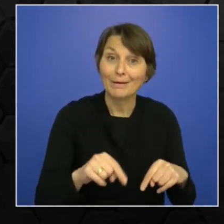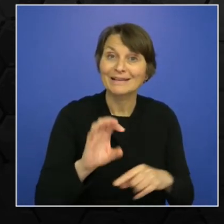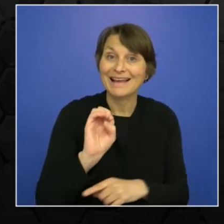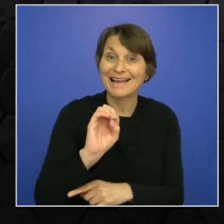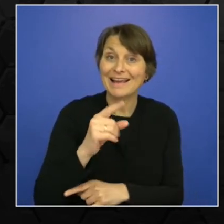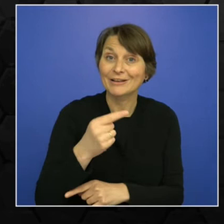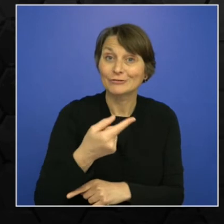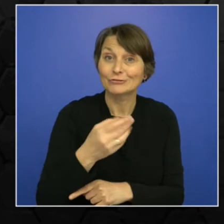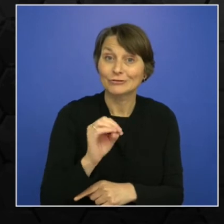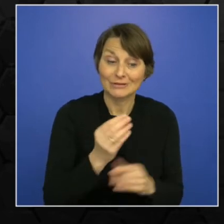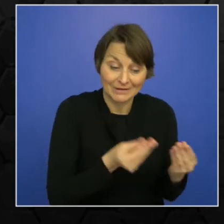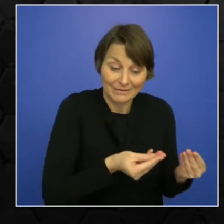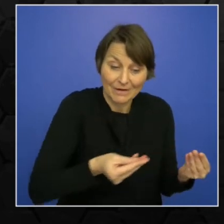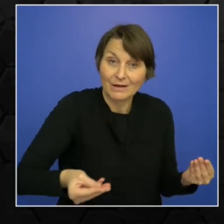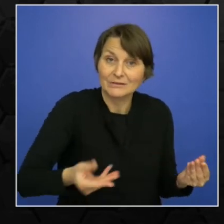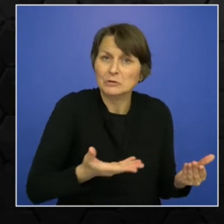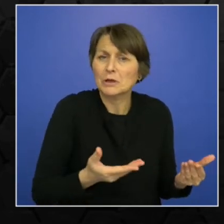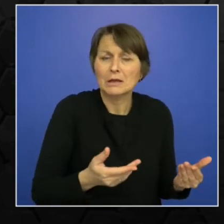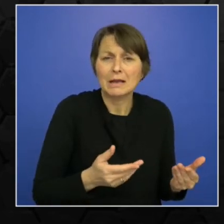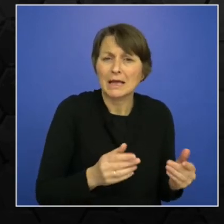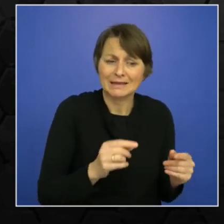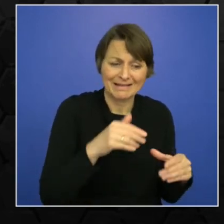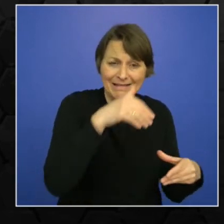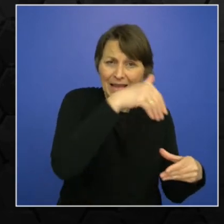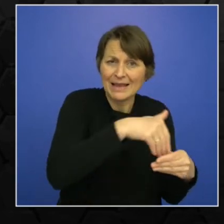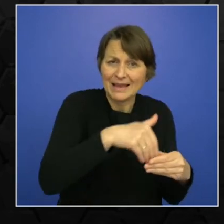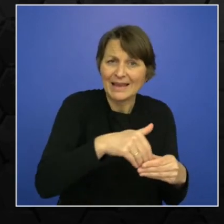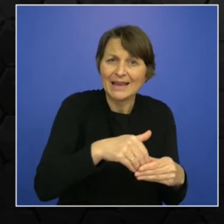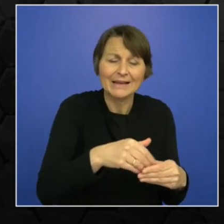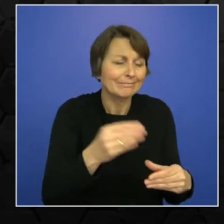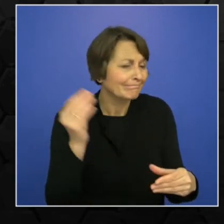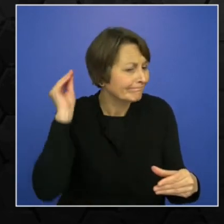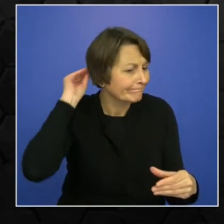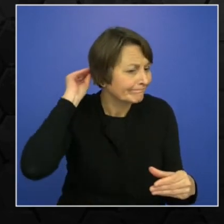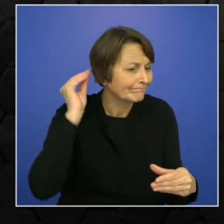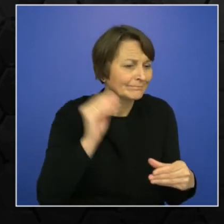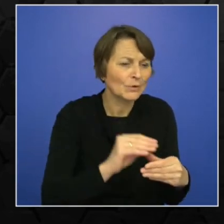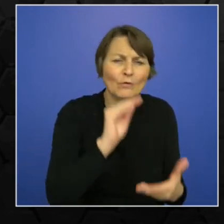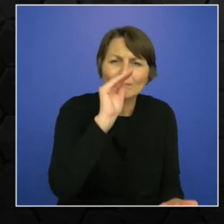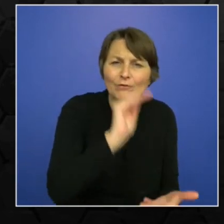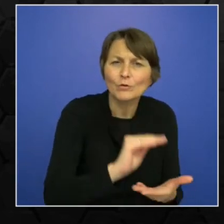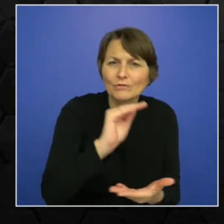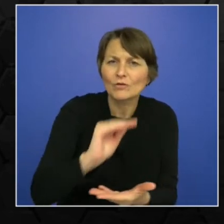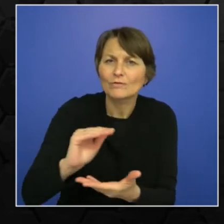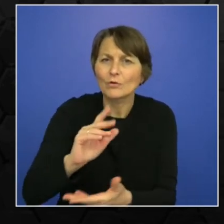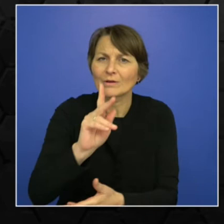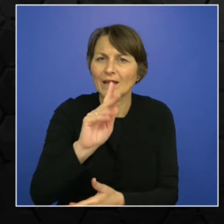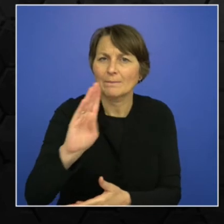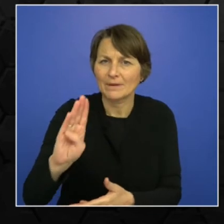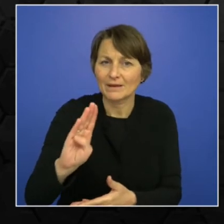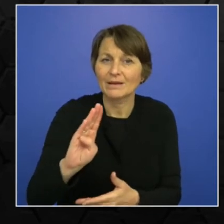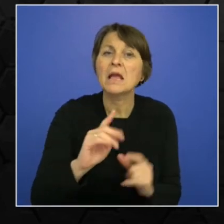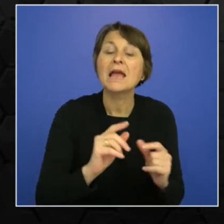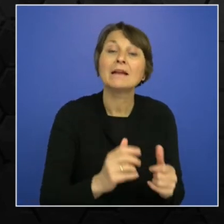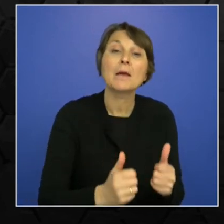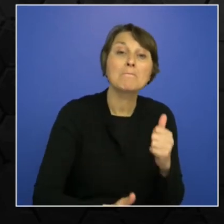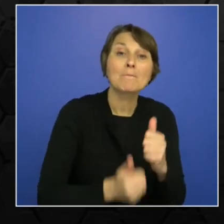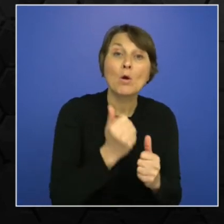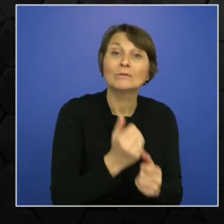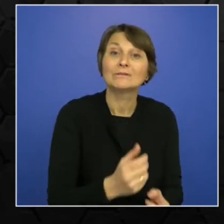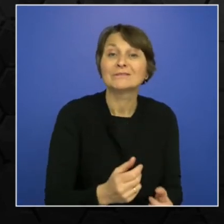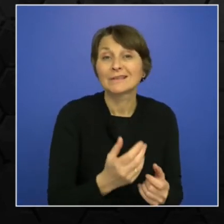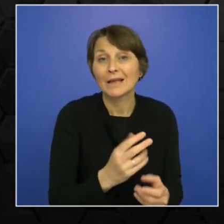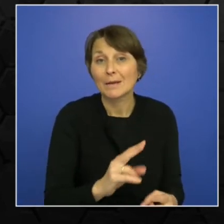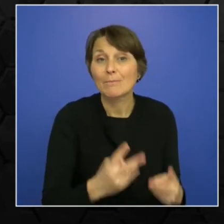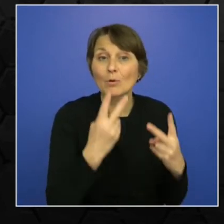just a few kilobytes in their cache, and for the main memory they have some megabytes. And in the case